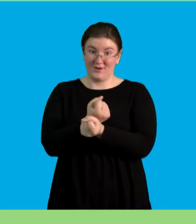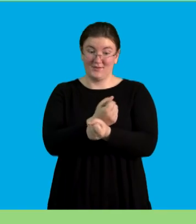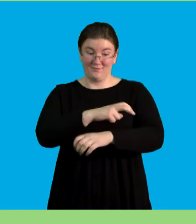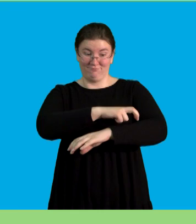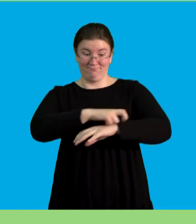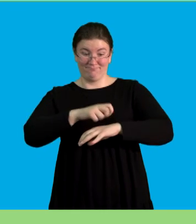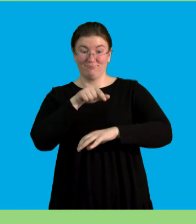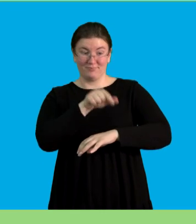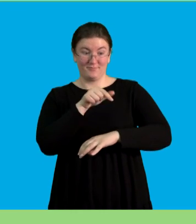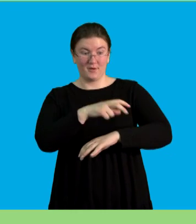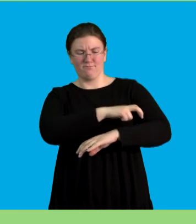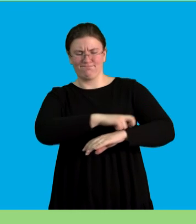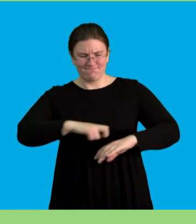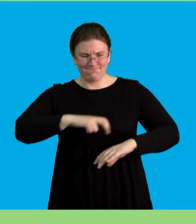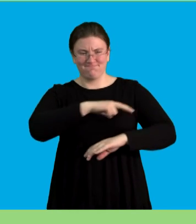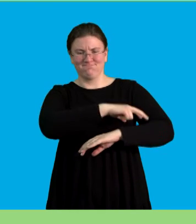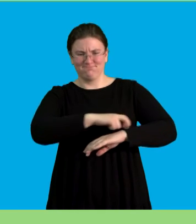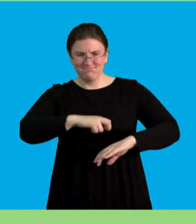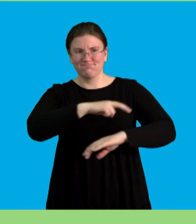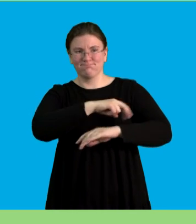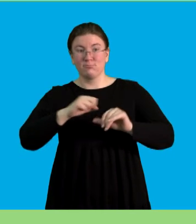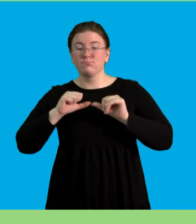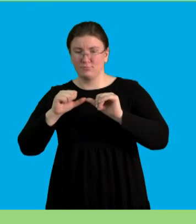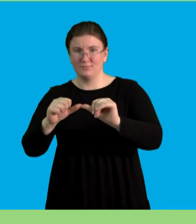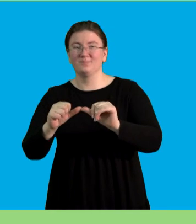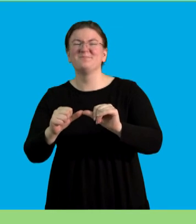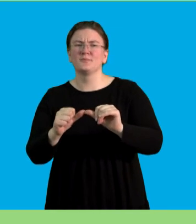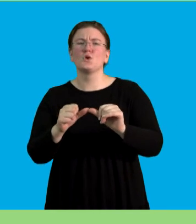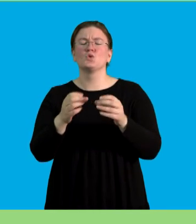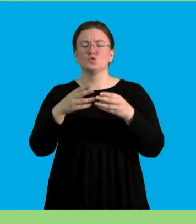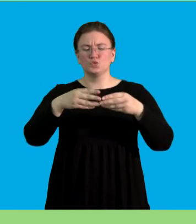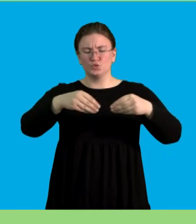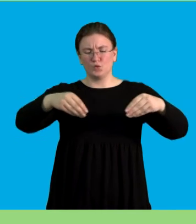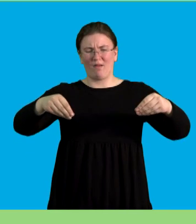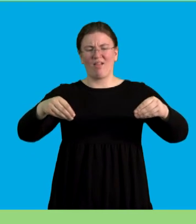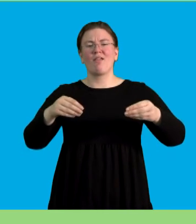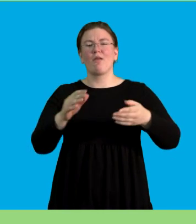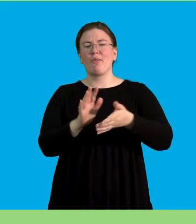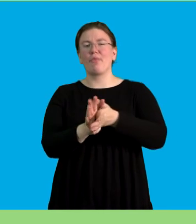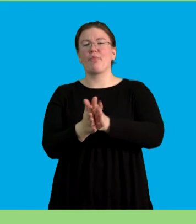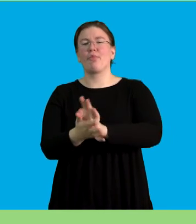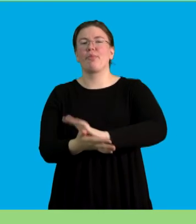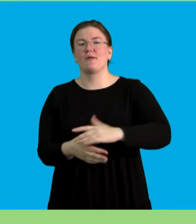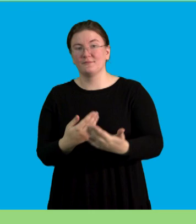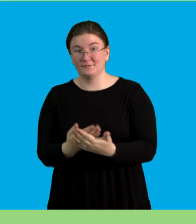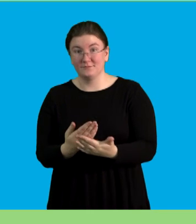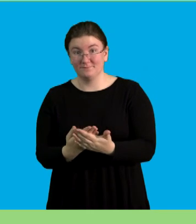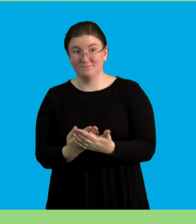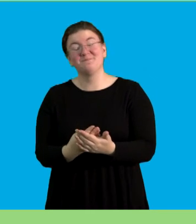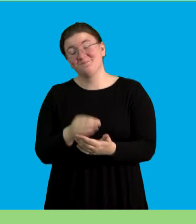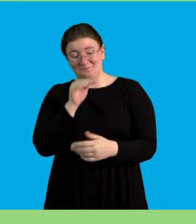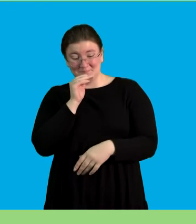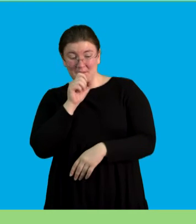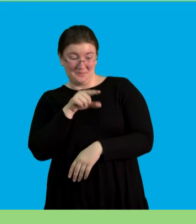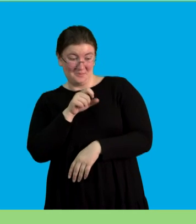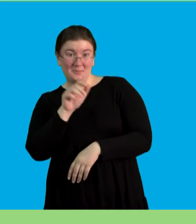if a tractor continues to toil the soil, it may cause erosion. So there we can say that that